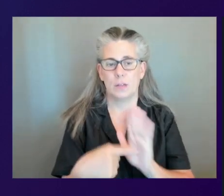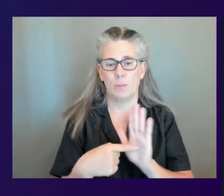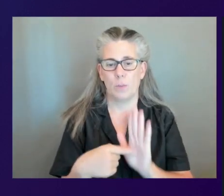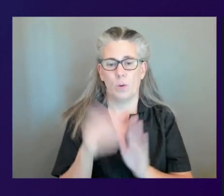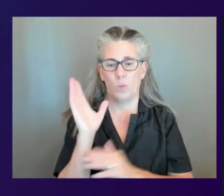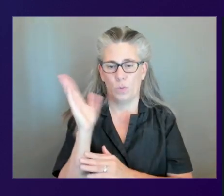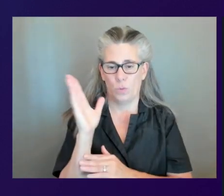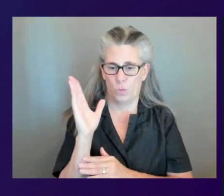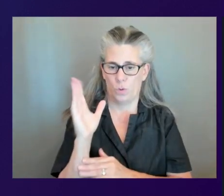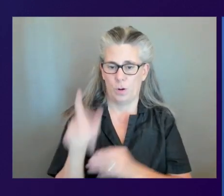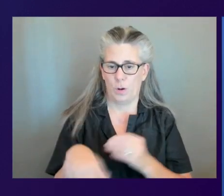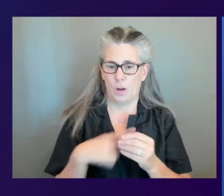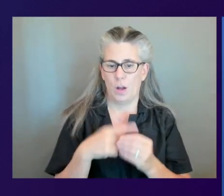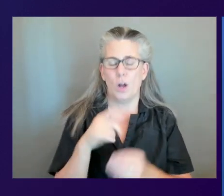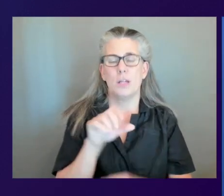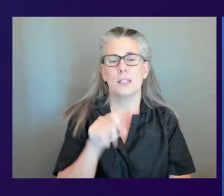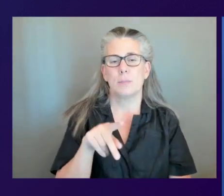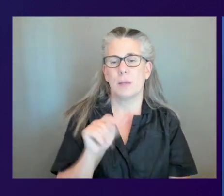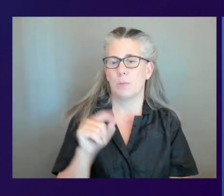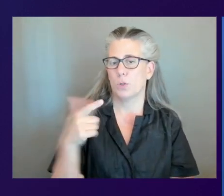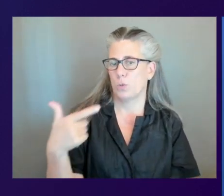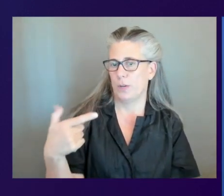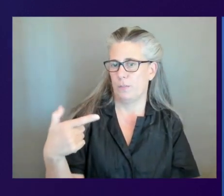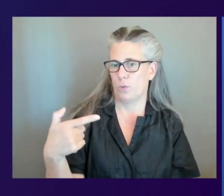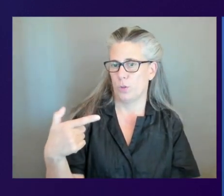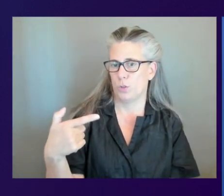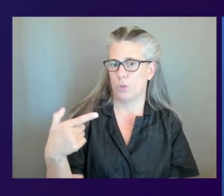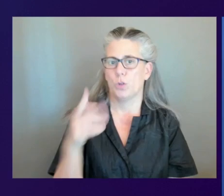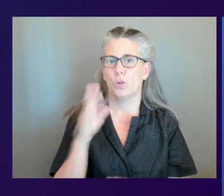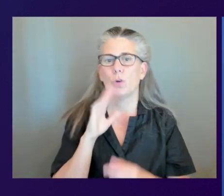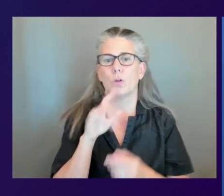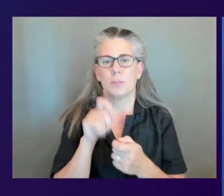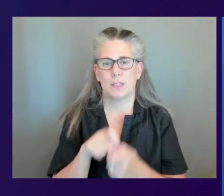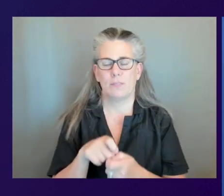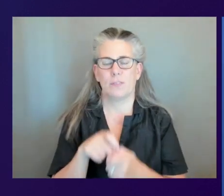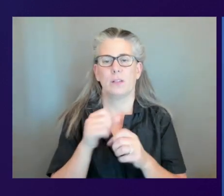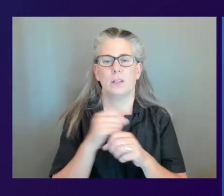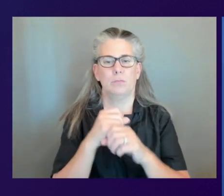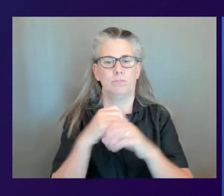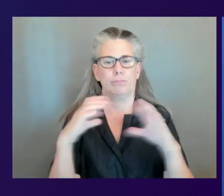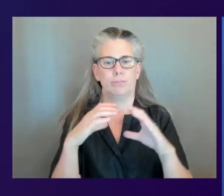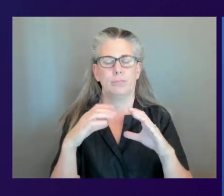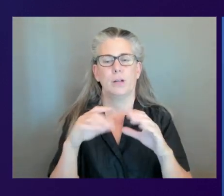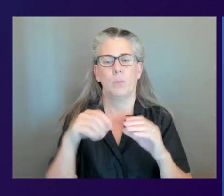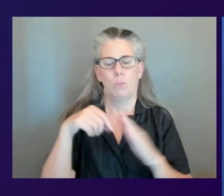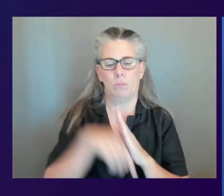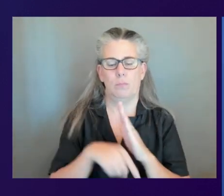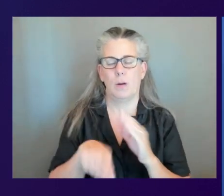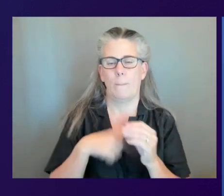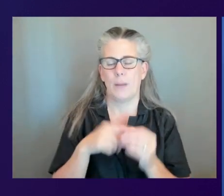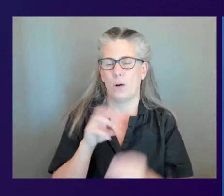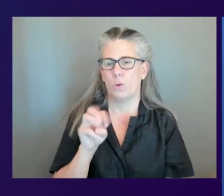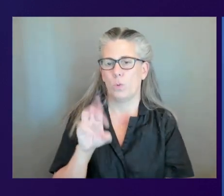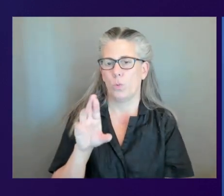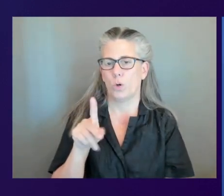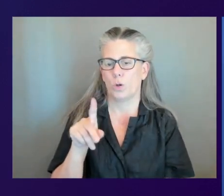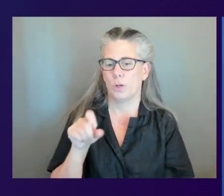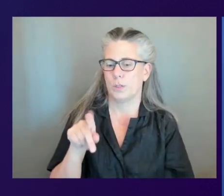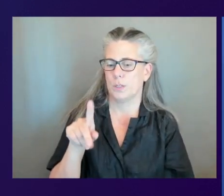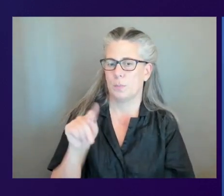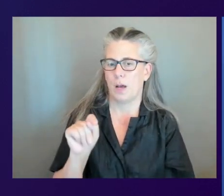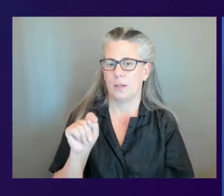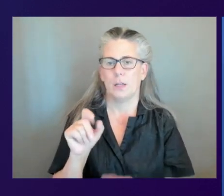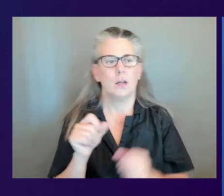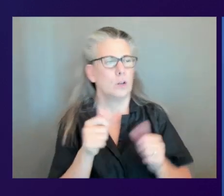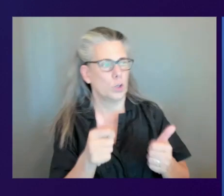how Workspot works, how it works with Workspaces Core specifically. And we'd love to see you guys there. All right. Go sign up.